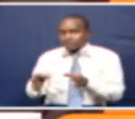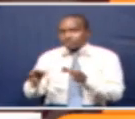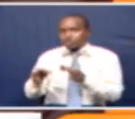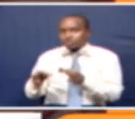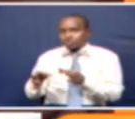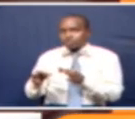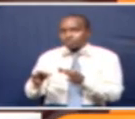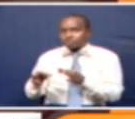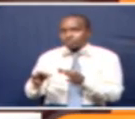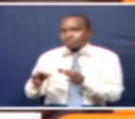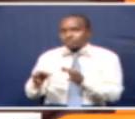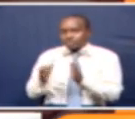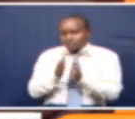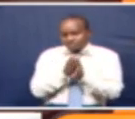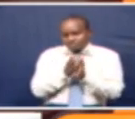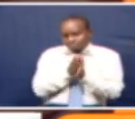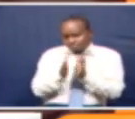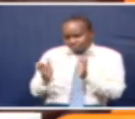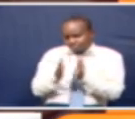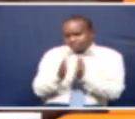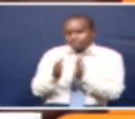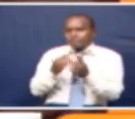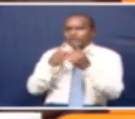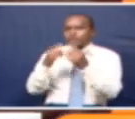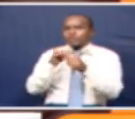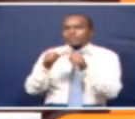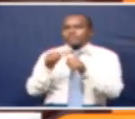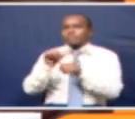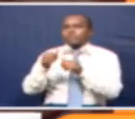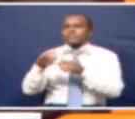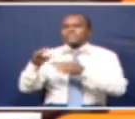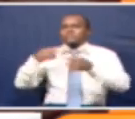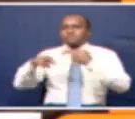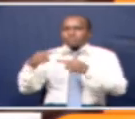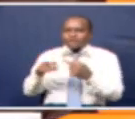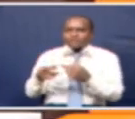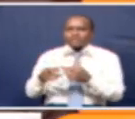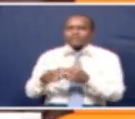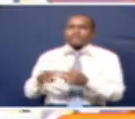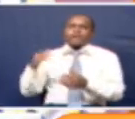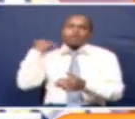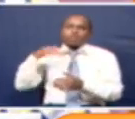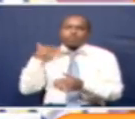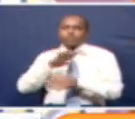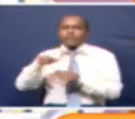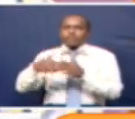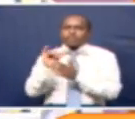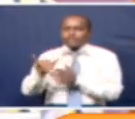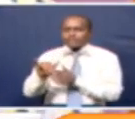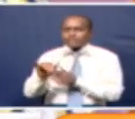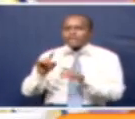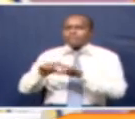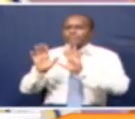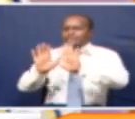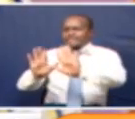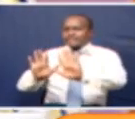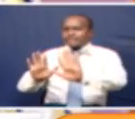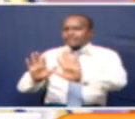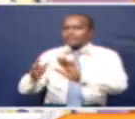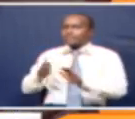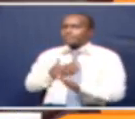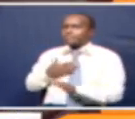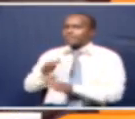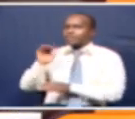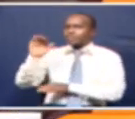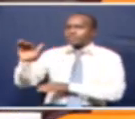it, in between there was a lot of talk about we shall revisit and Wakora and all that. That happened, but let's not go back there. No. My question to you,